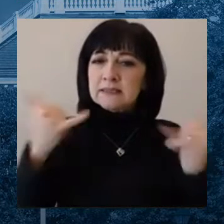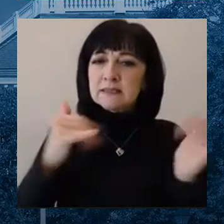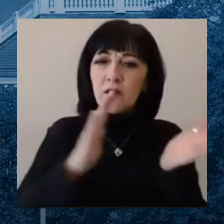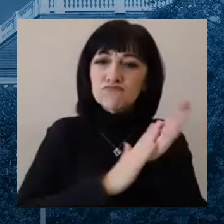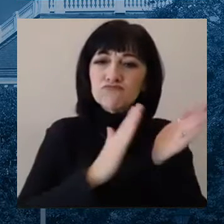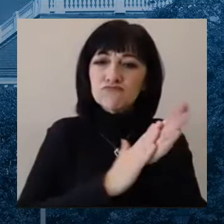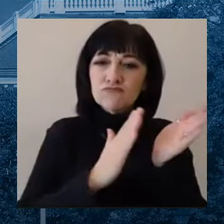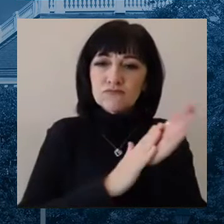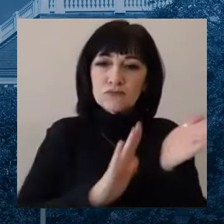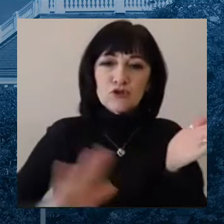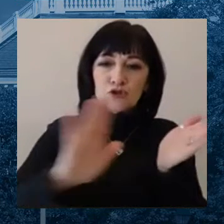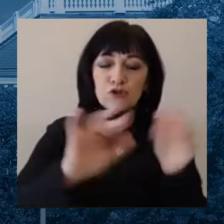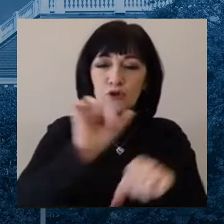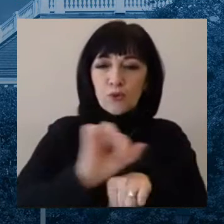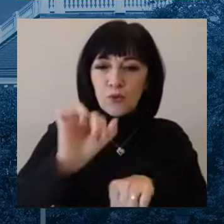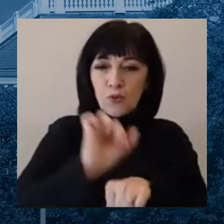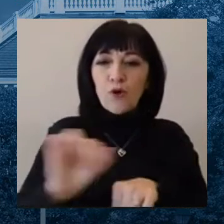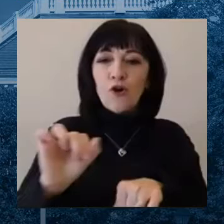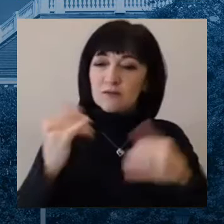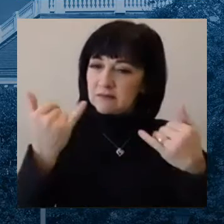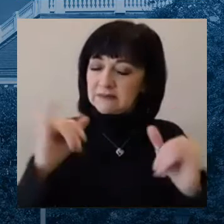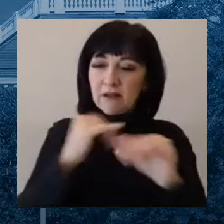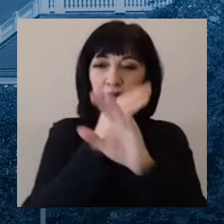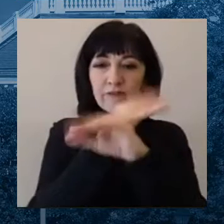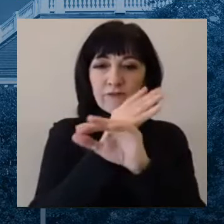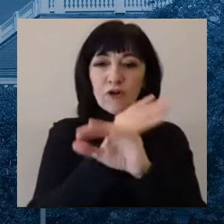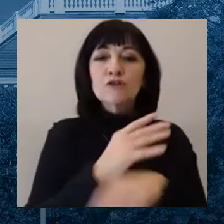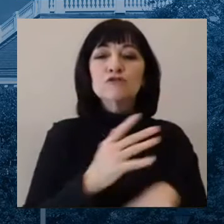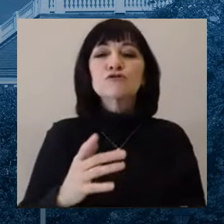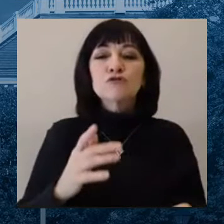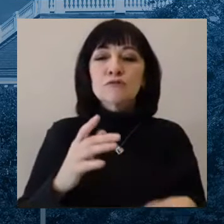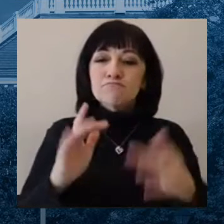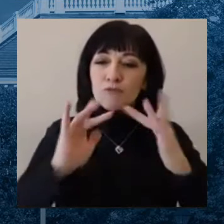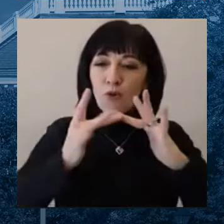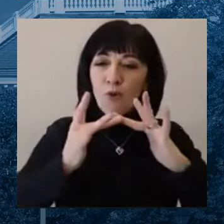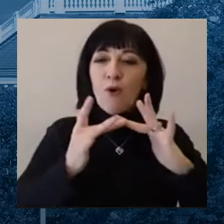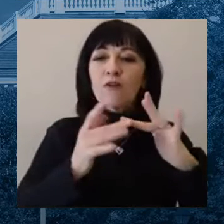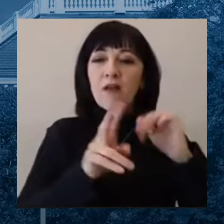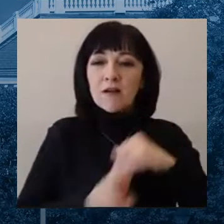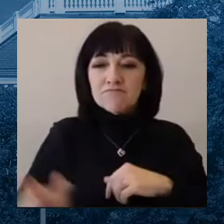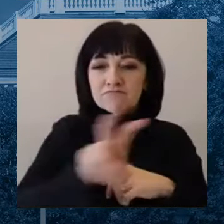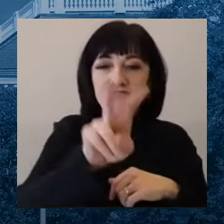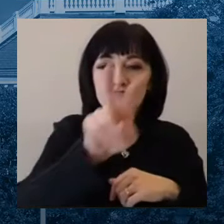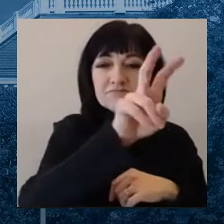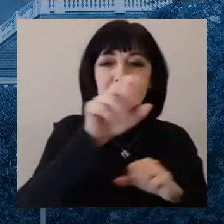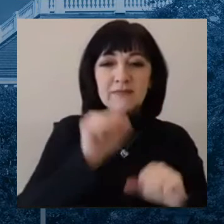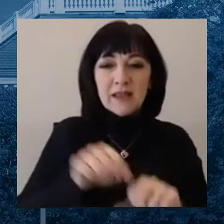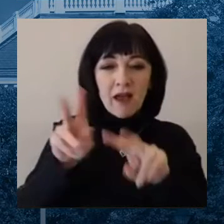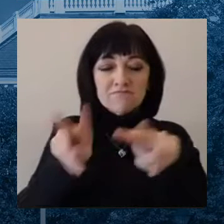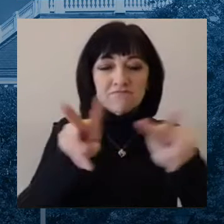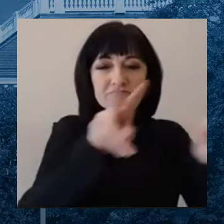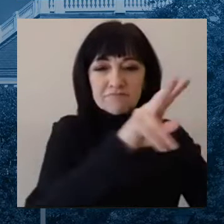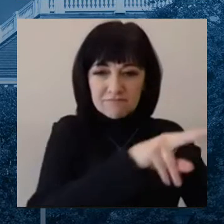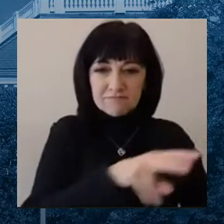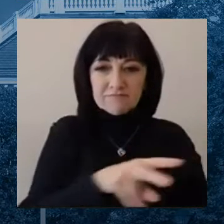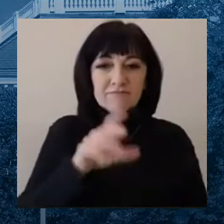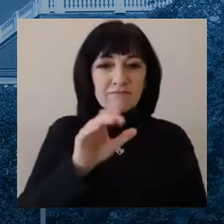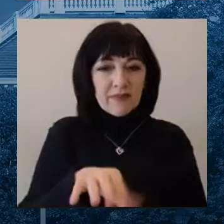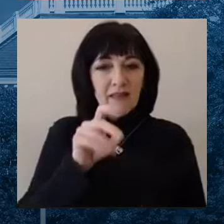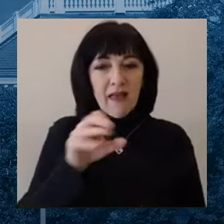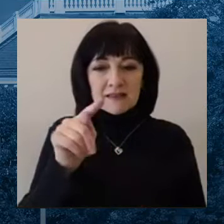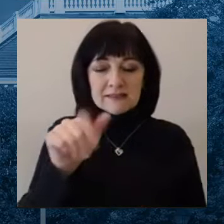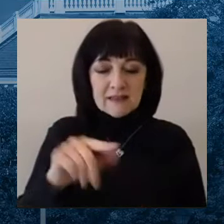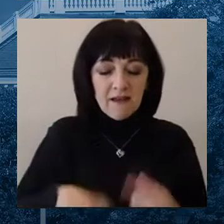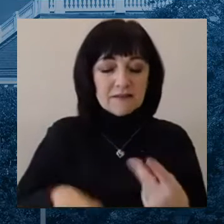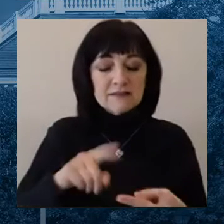virtual exhibition and celebrating the important work of the Deltas and the Divine Nine and the